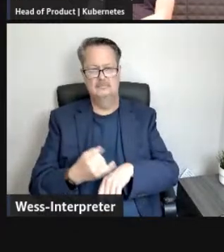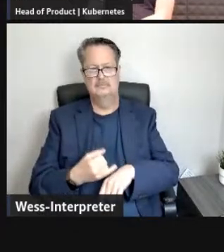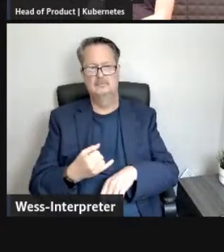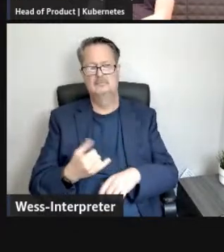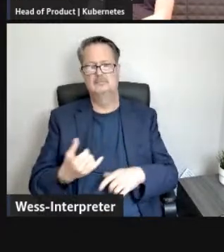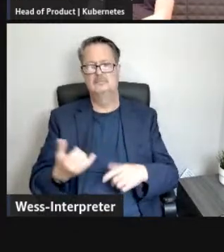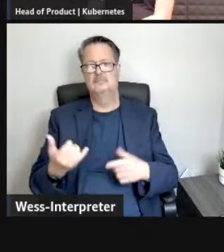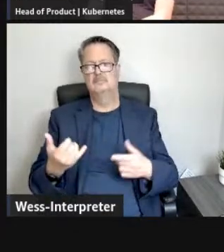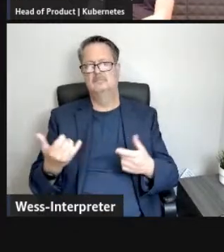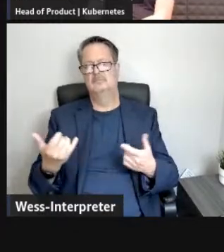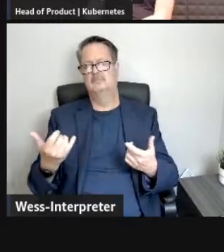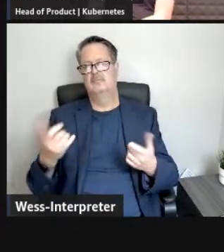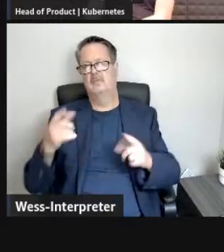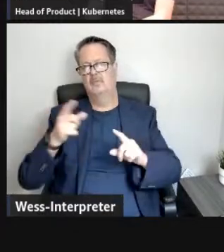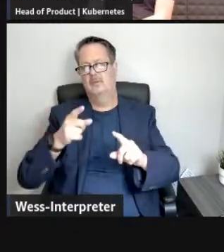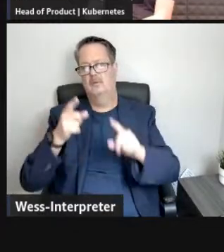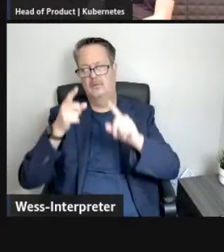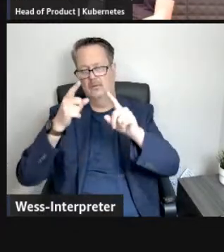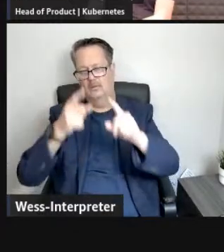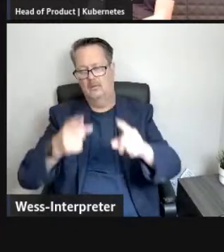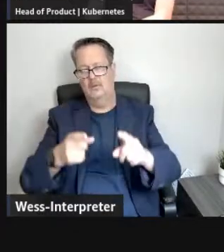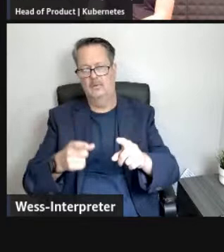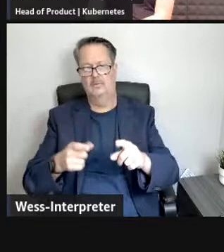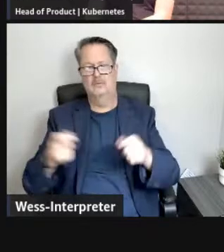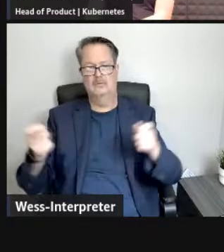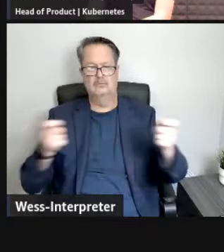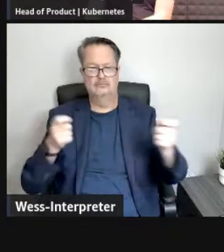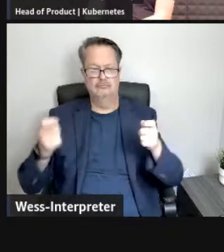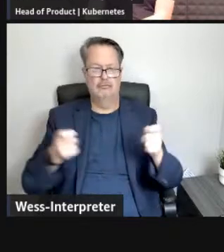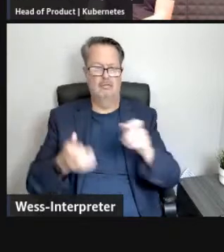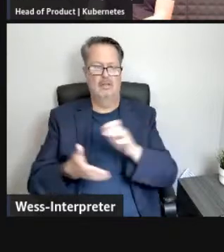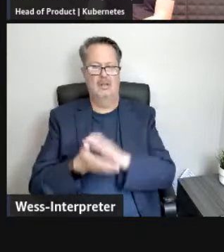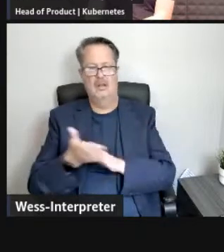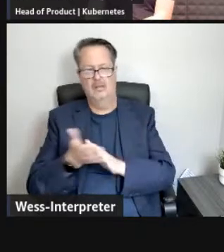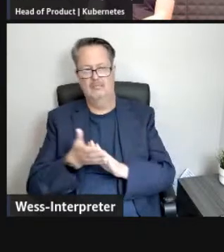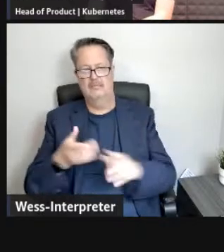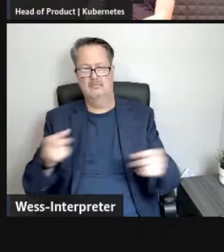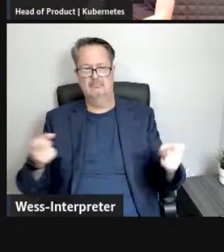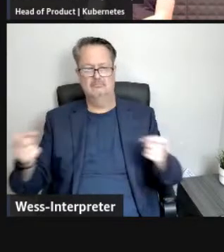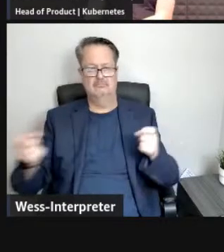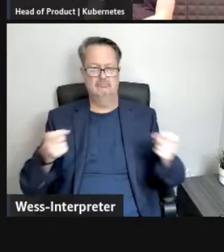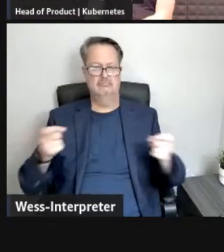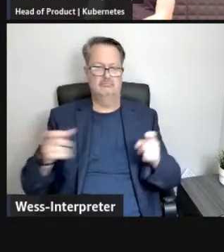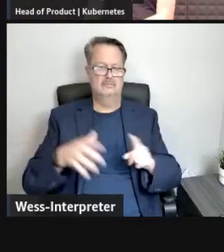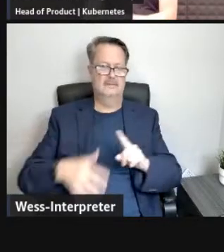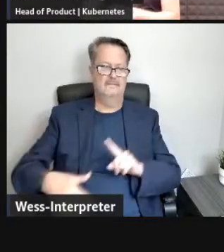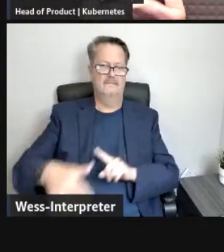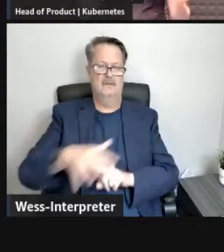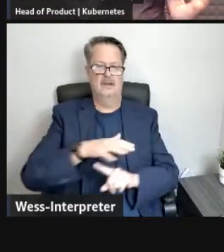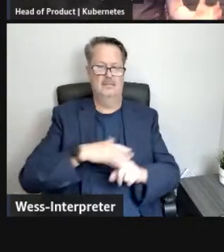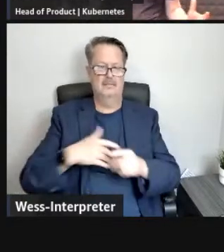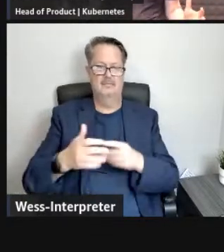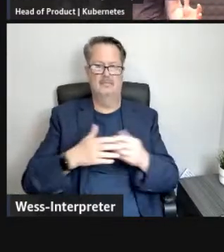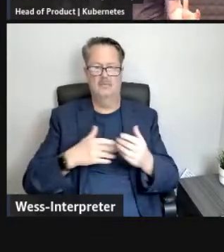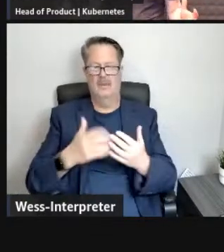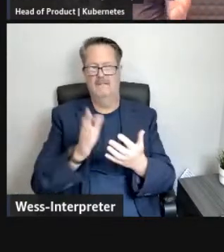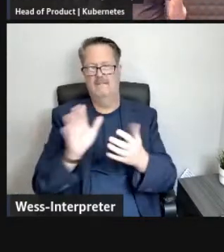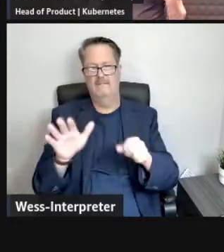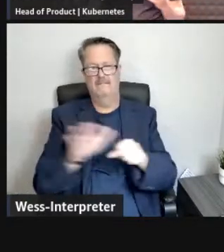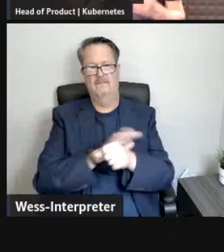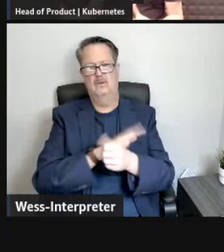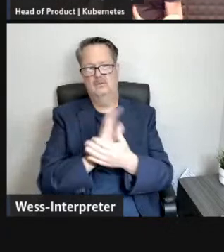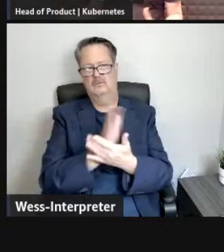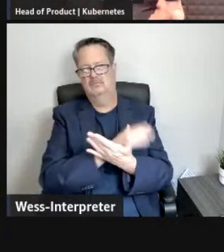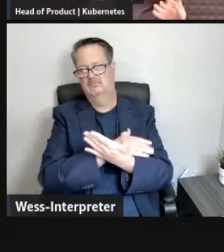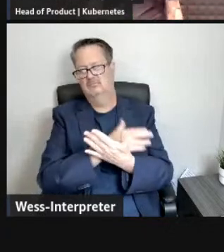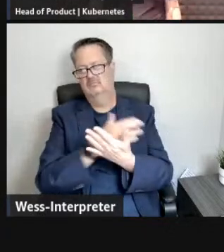to deploy, operate, and secure Kubernetes environments no matter where they need to. And so we have a full suite that we've been building from